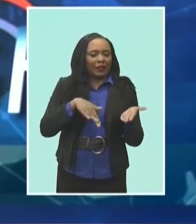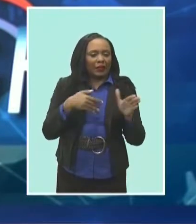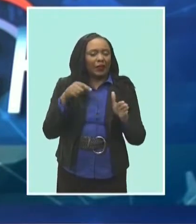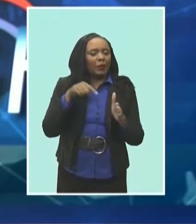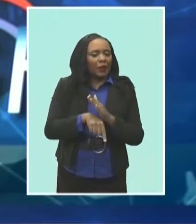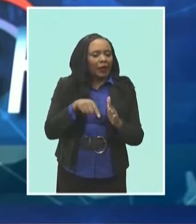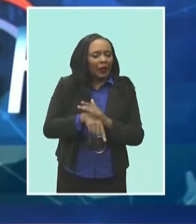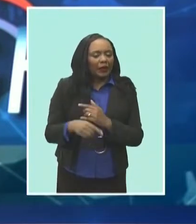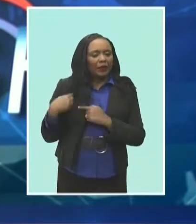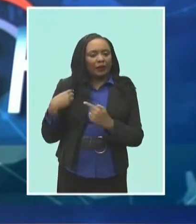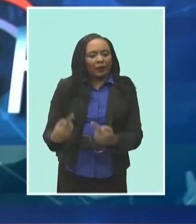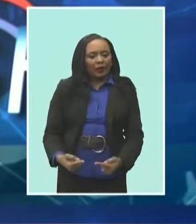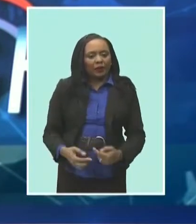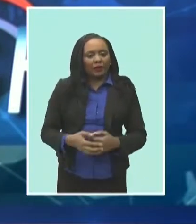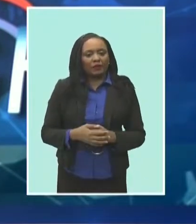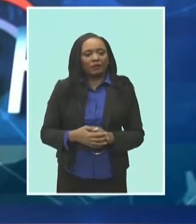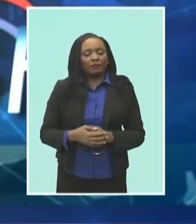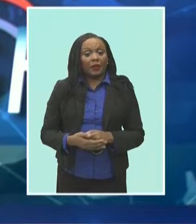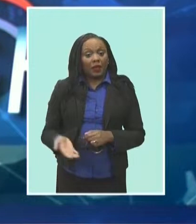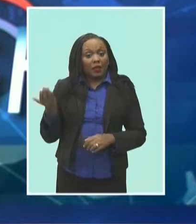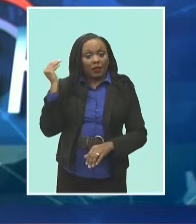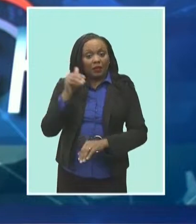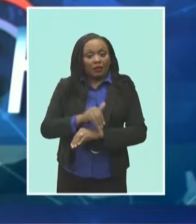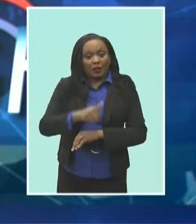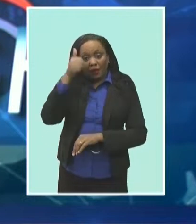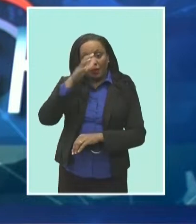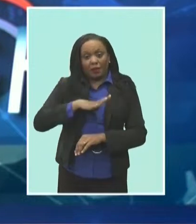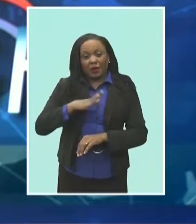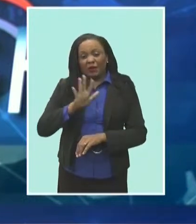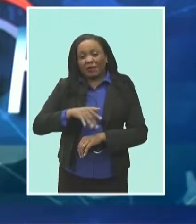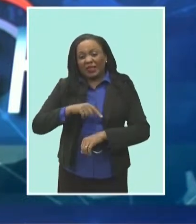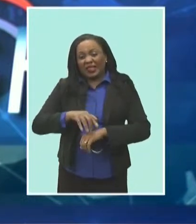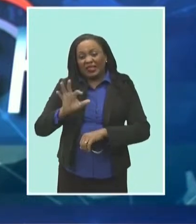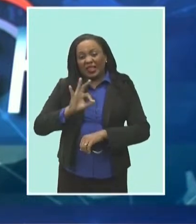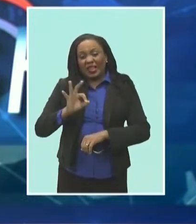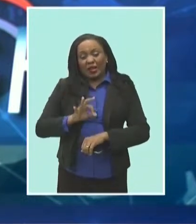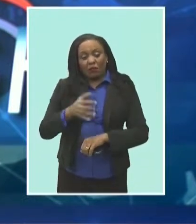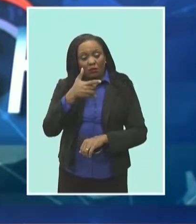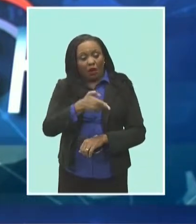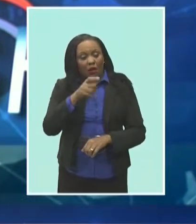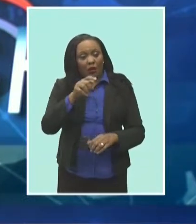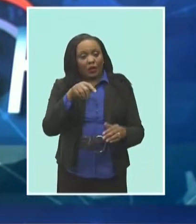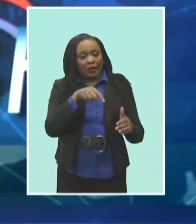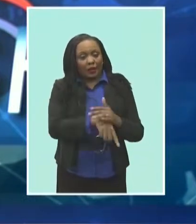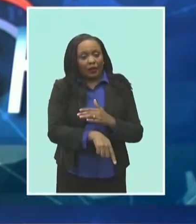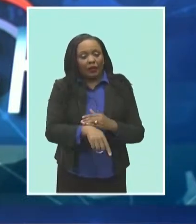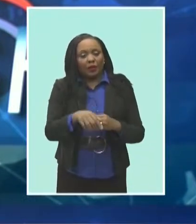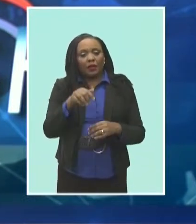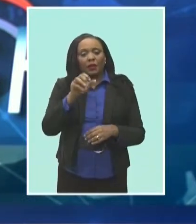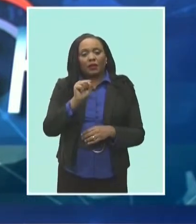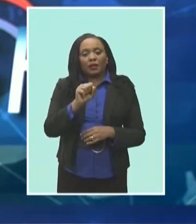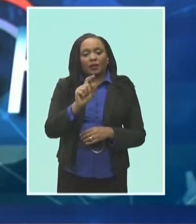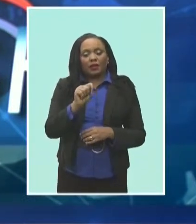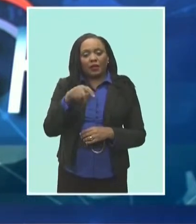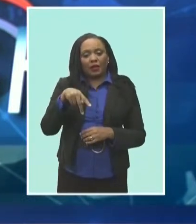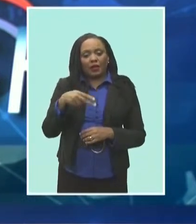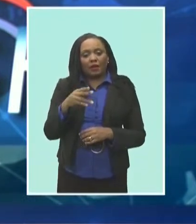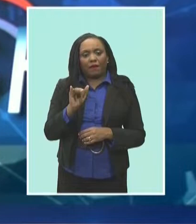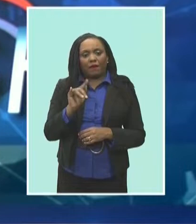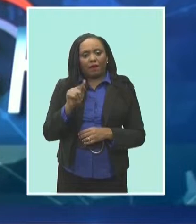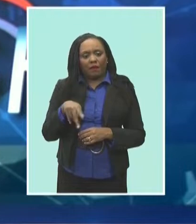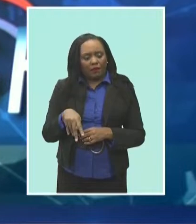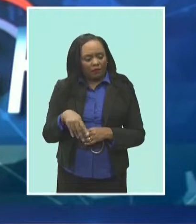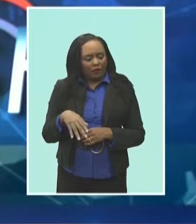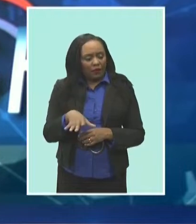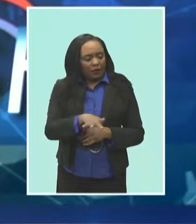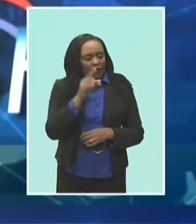year. Last night around 9, a man who is yet to be named was also shot and killed at Jazreel Road, Ruby St. Philip. His body was found